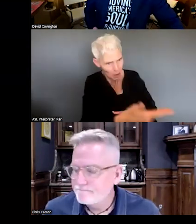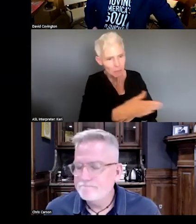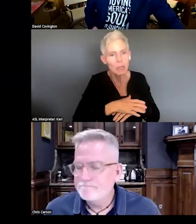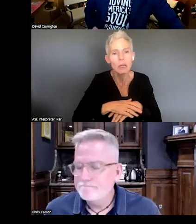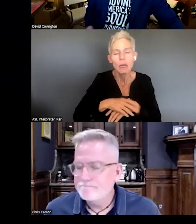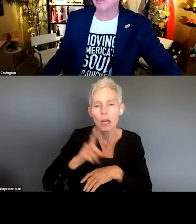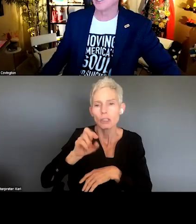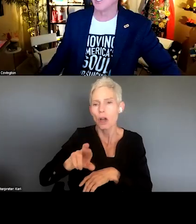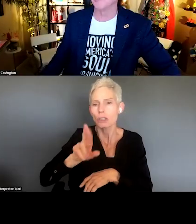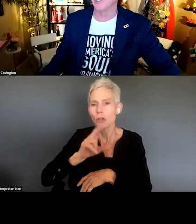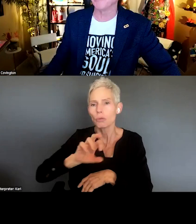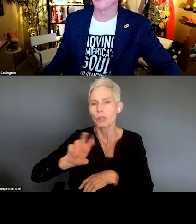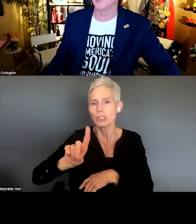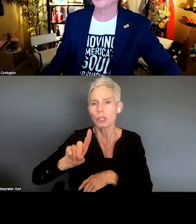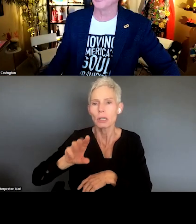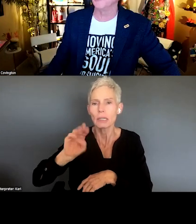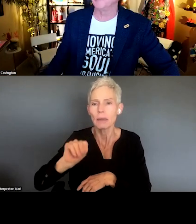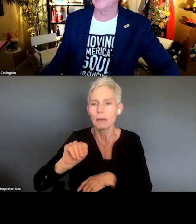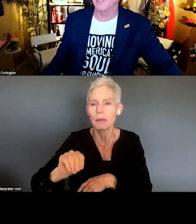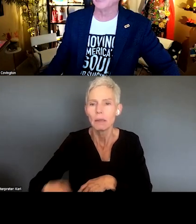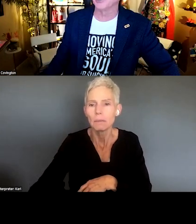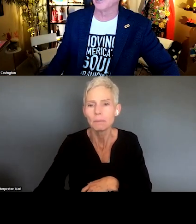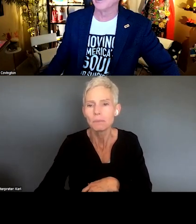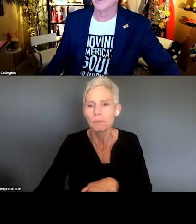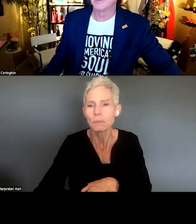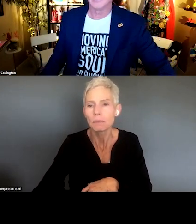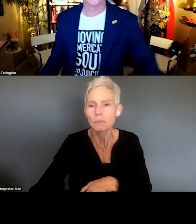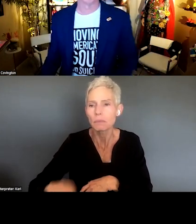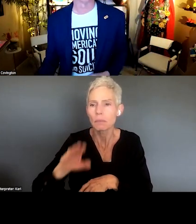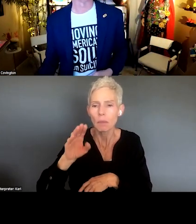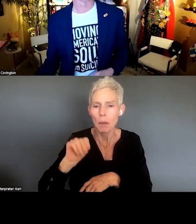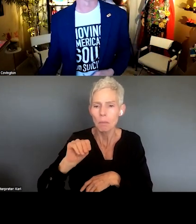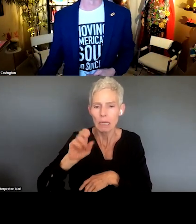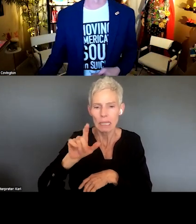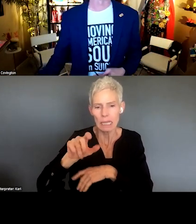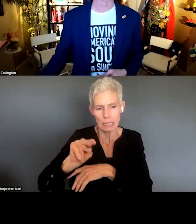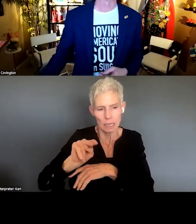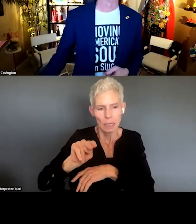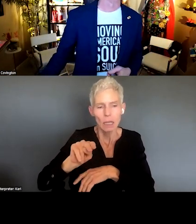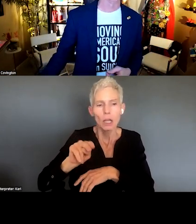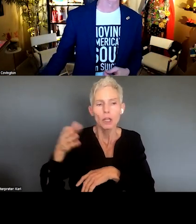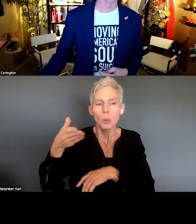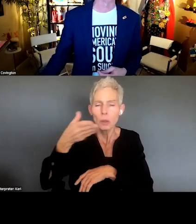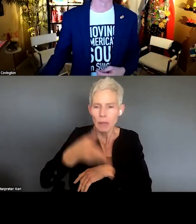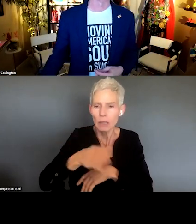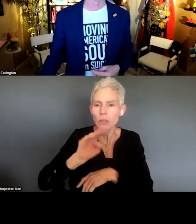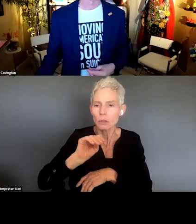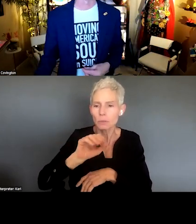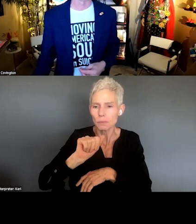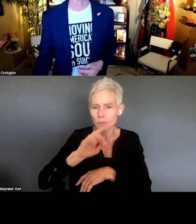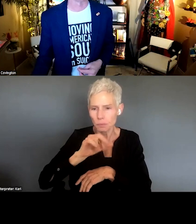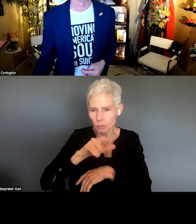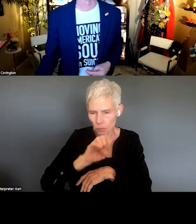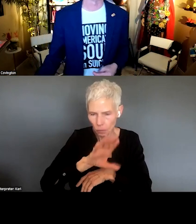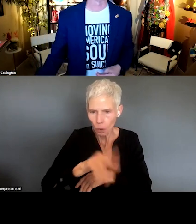McKeon, it's time for the SAMHSA update, but you've been down to Margie's program in Tucson and visited a number